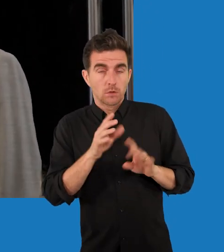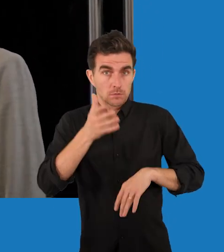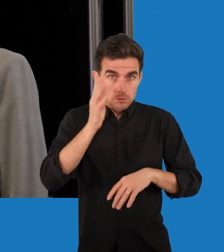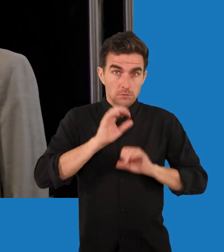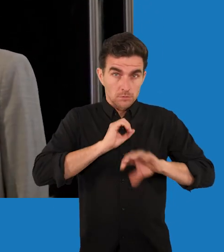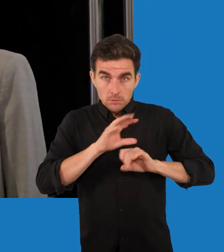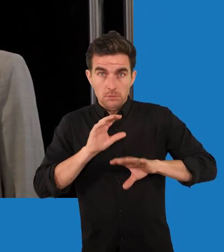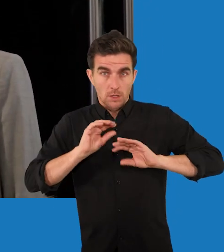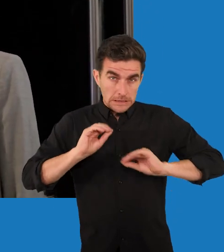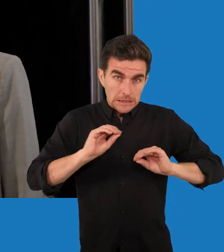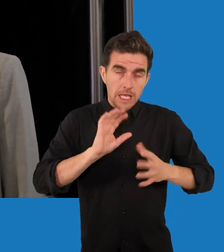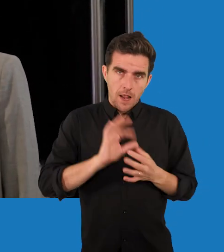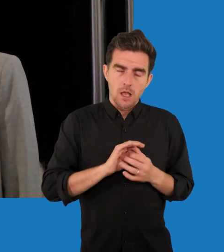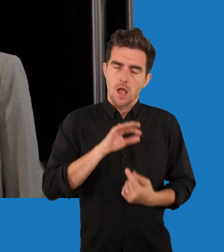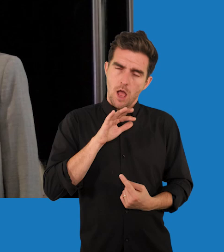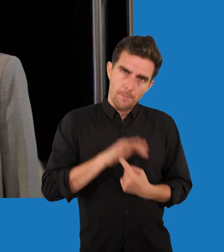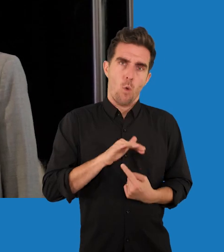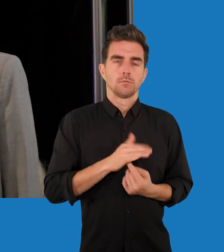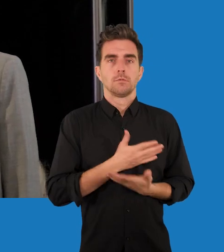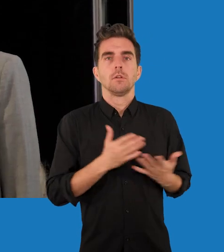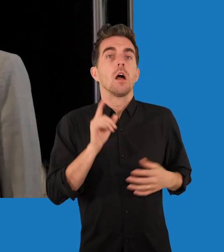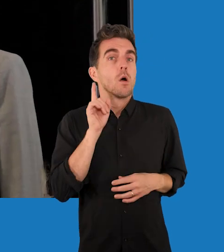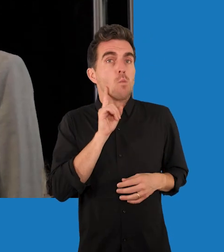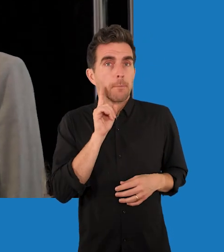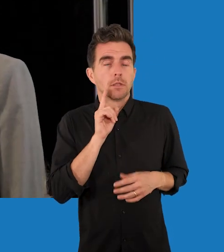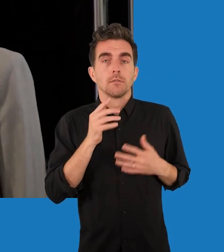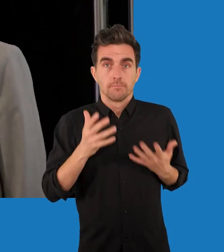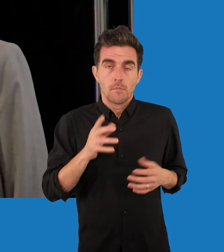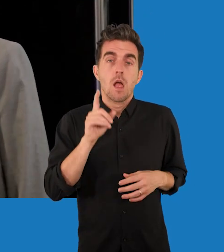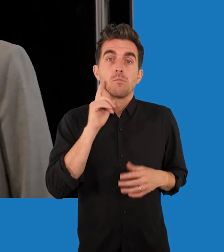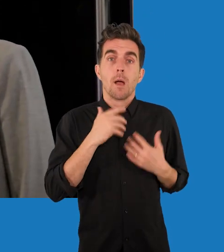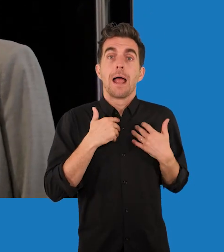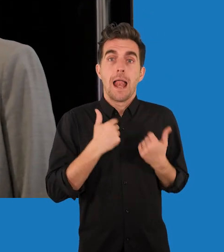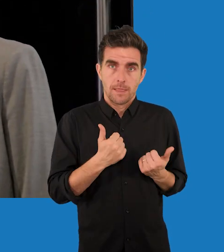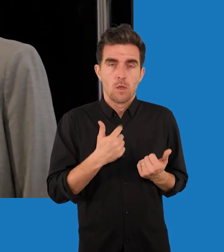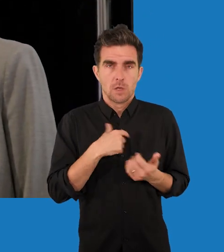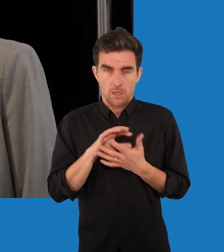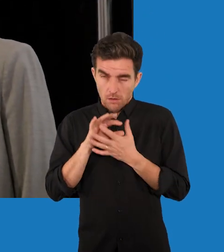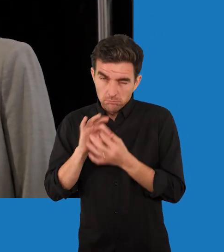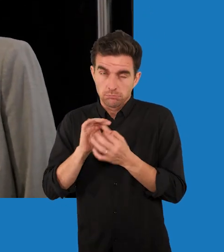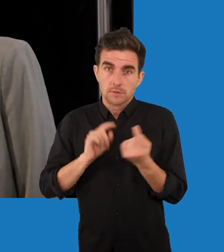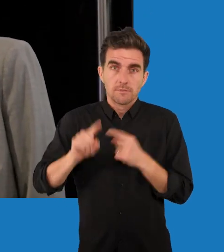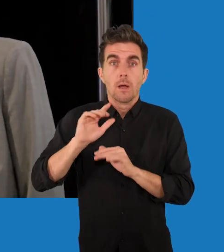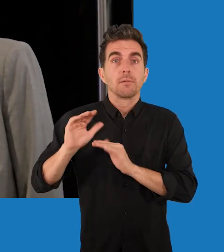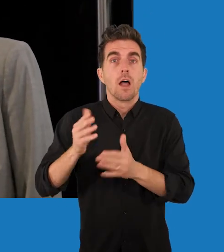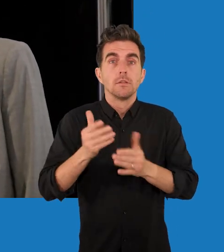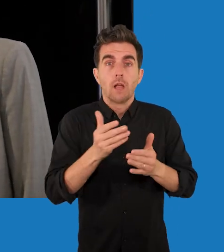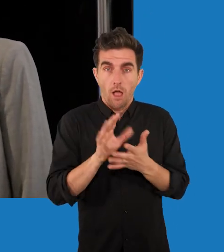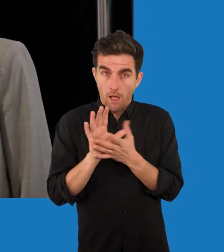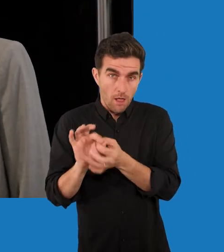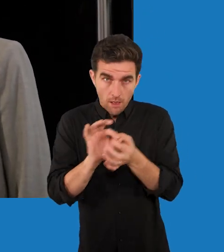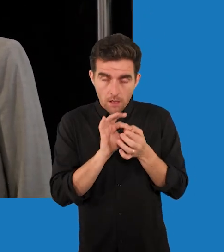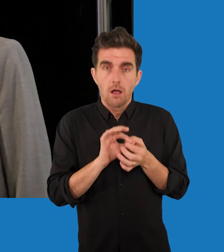board seminars with us and educate colleagues in terms of the importance of women's health. We've been working with our